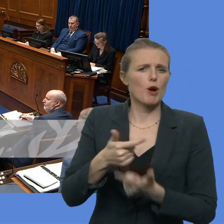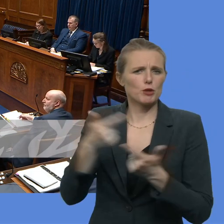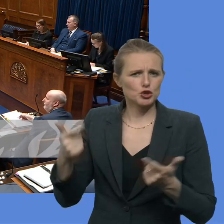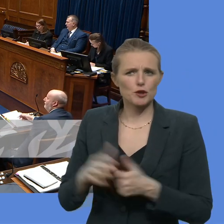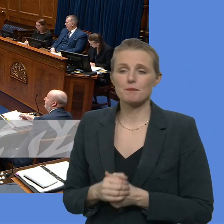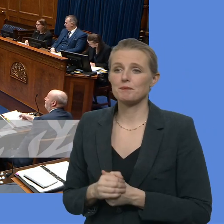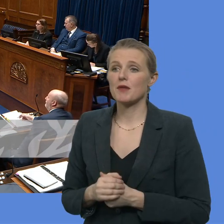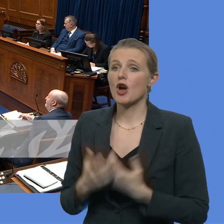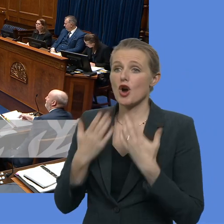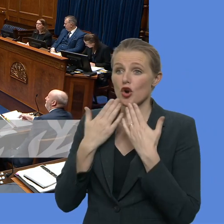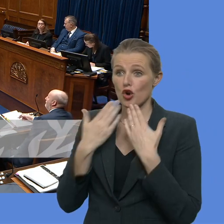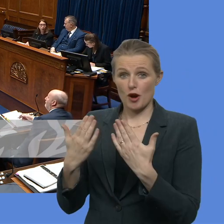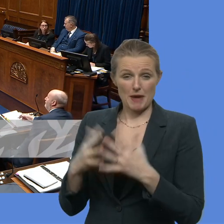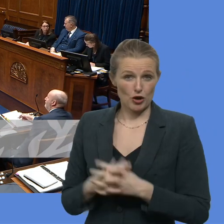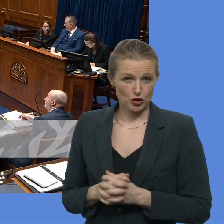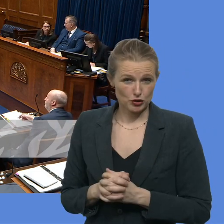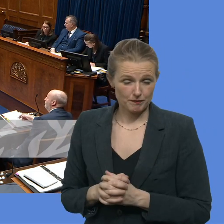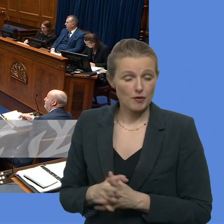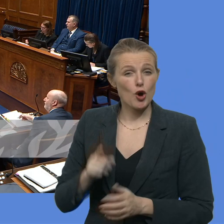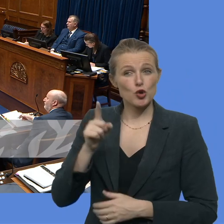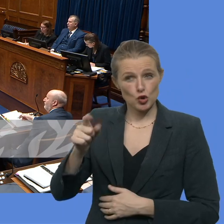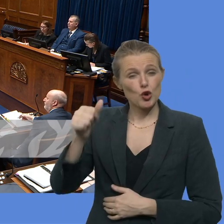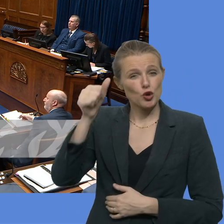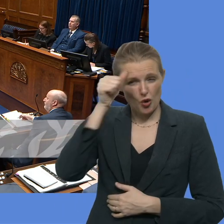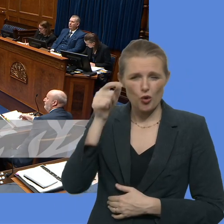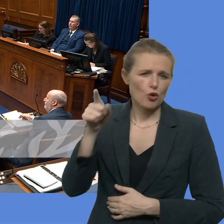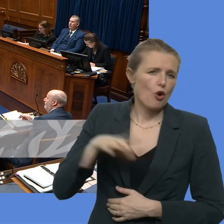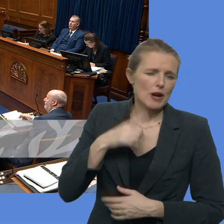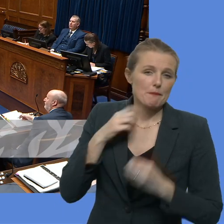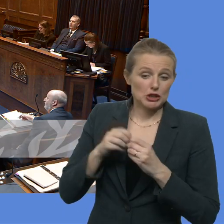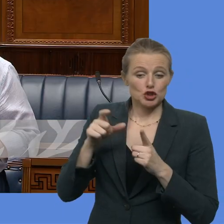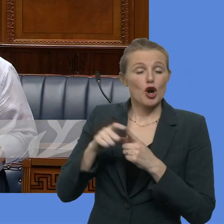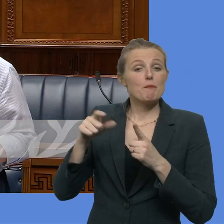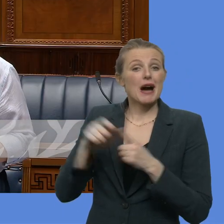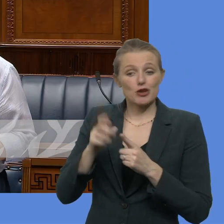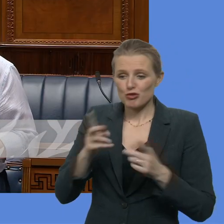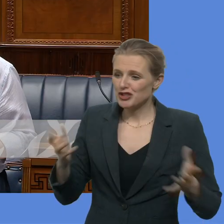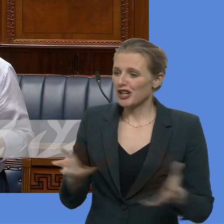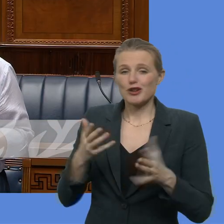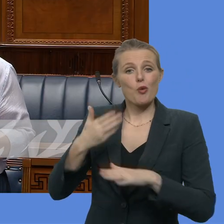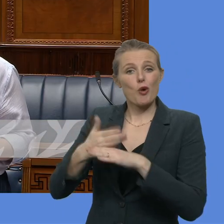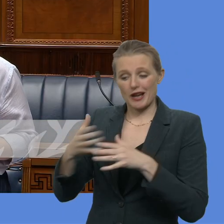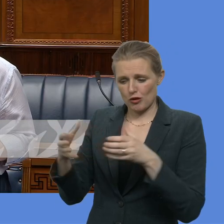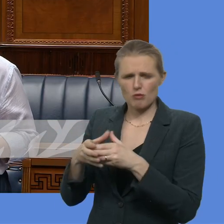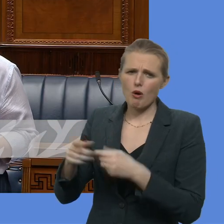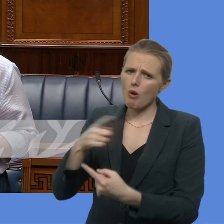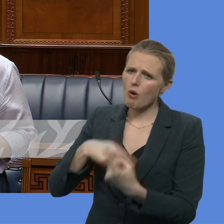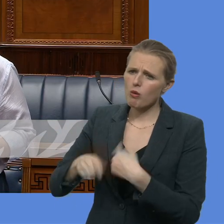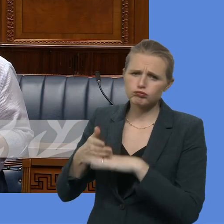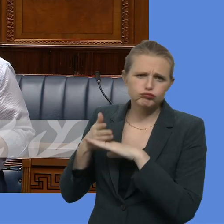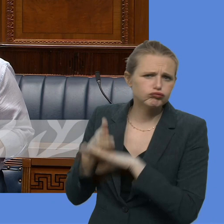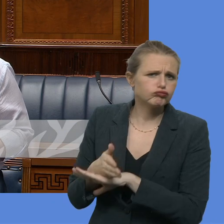Gormilgut, Minister, you will be aware, and as you've said, that the Downpatrick Regeneration Working Group have been working tirelessly there